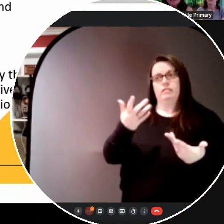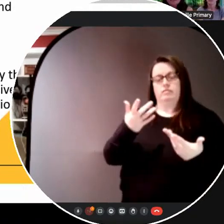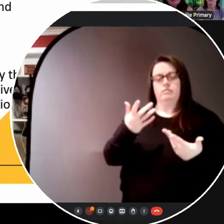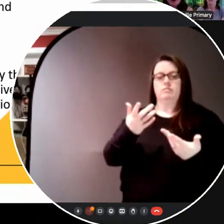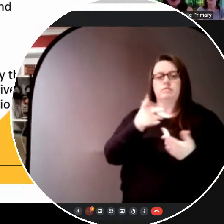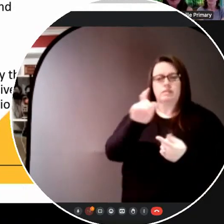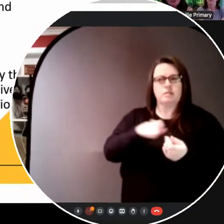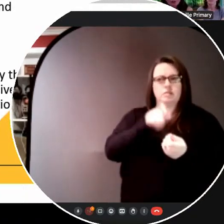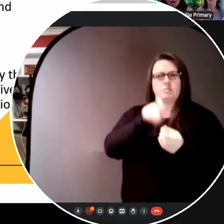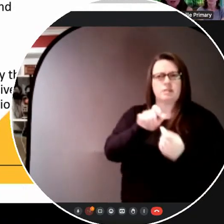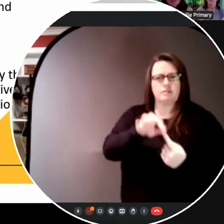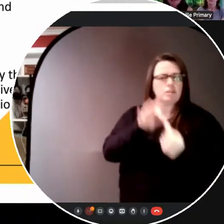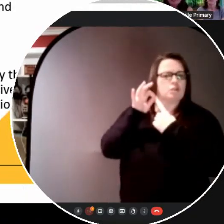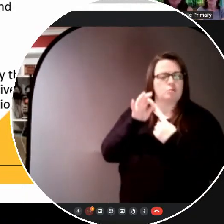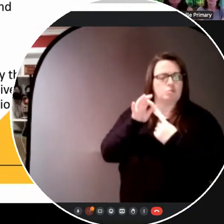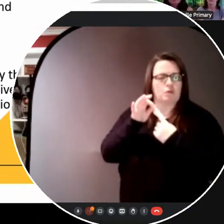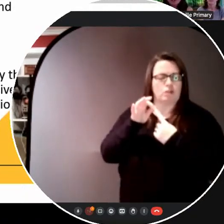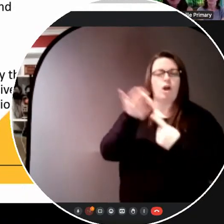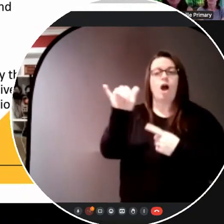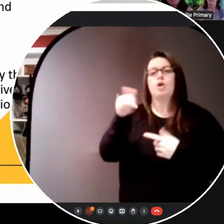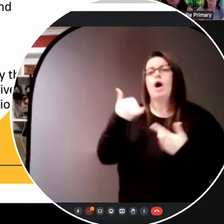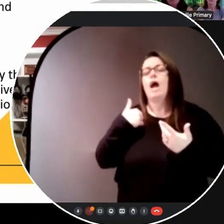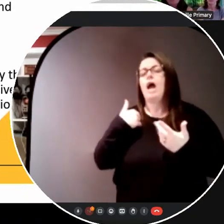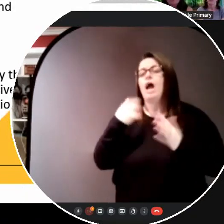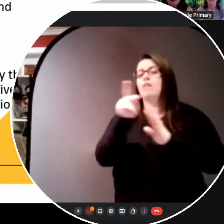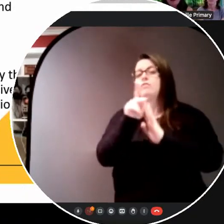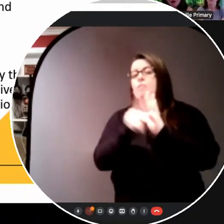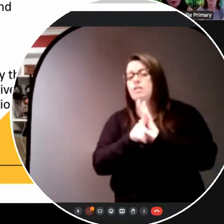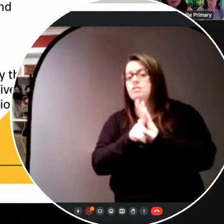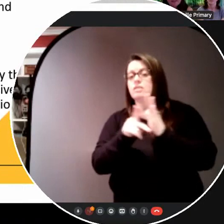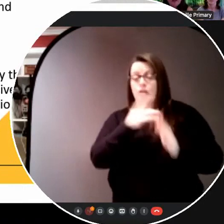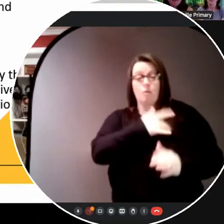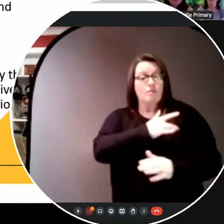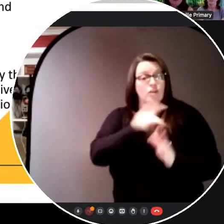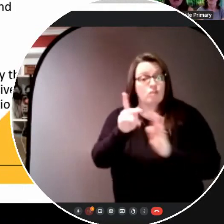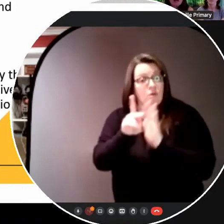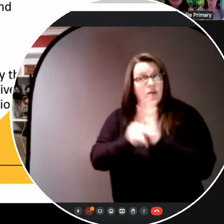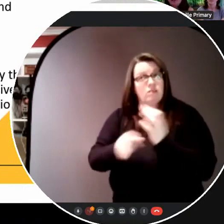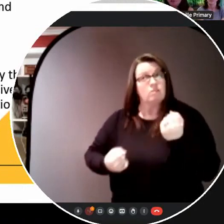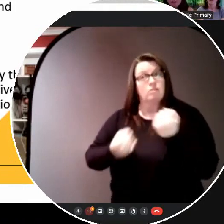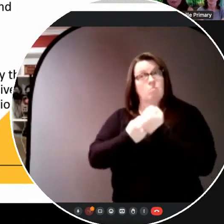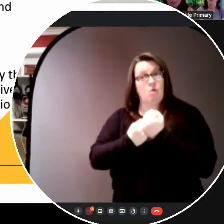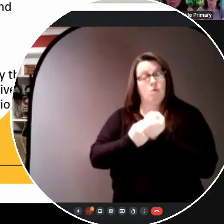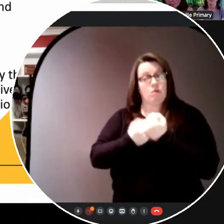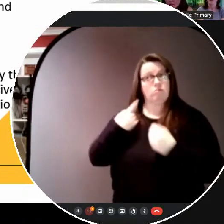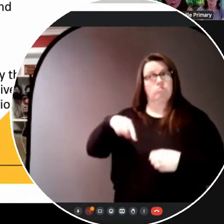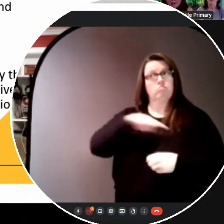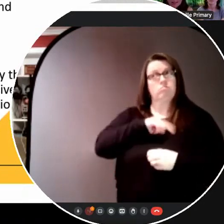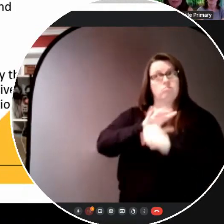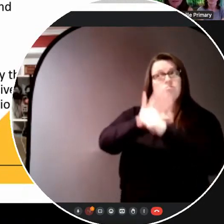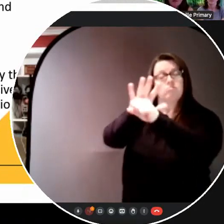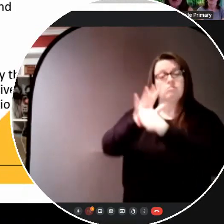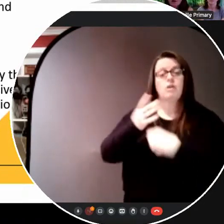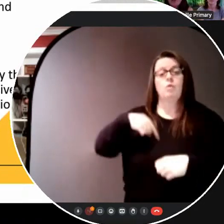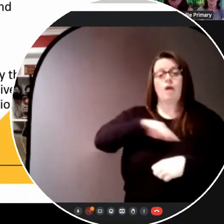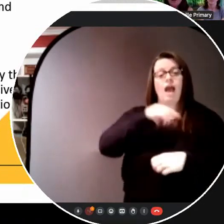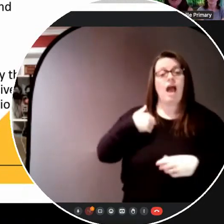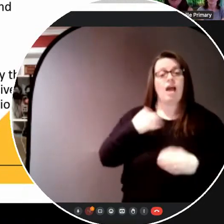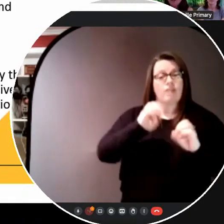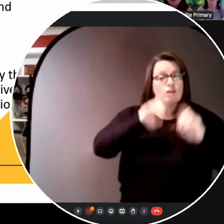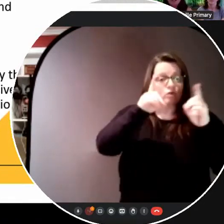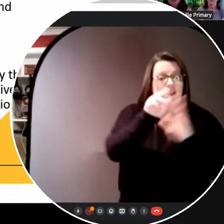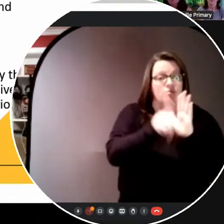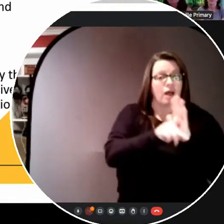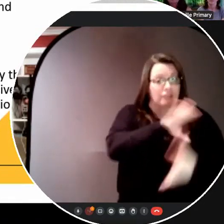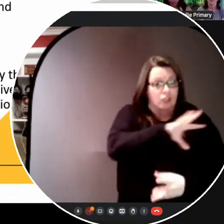that exist, provincial policies that do support our cause. So we have the inclusive education policy that calls for